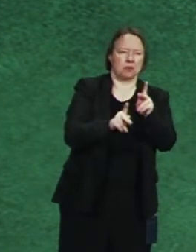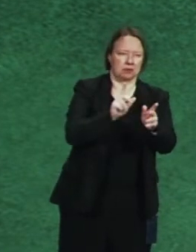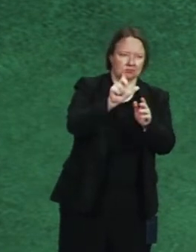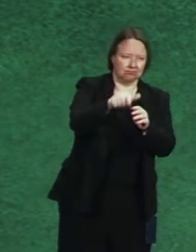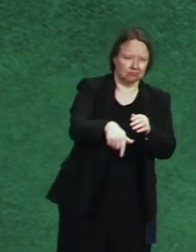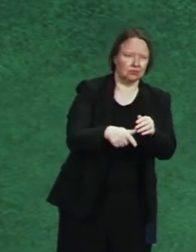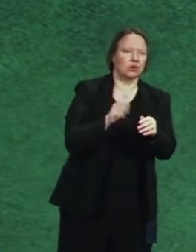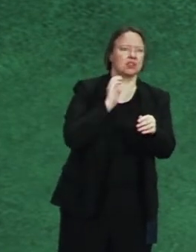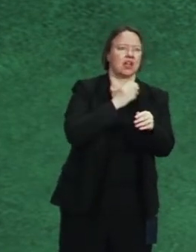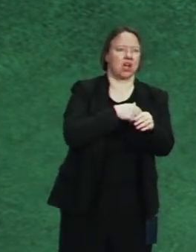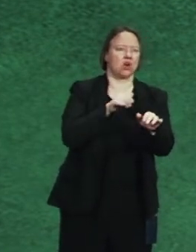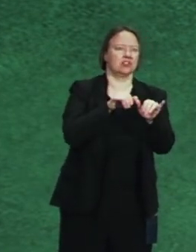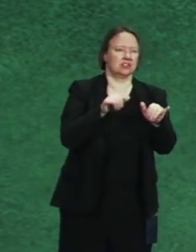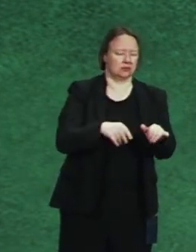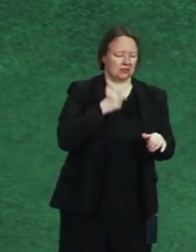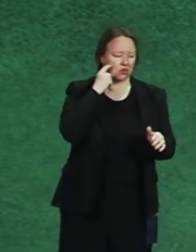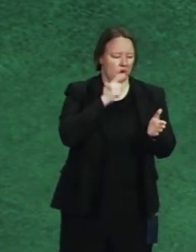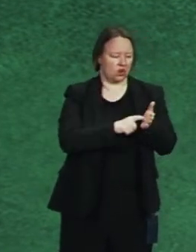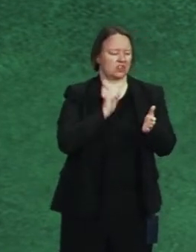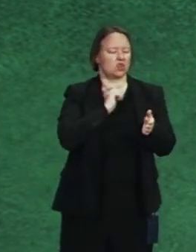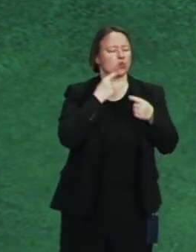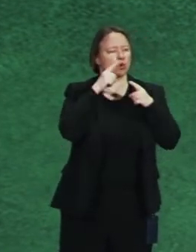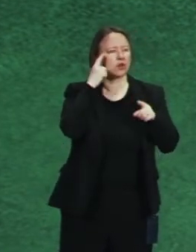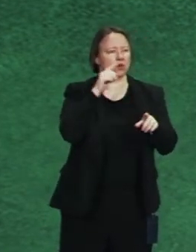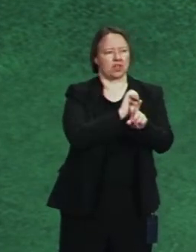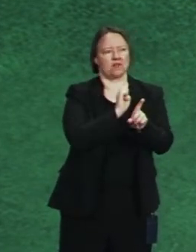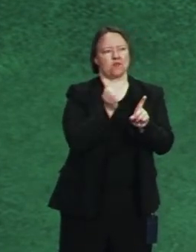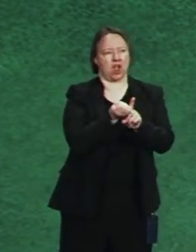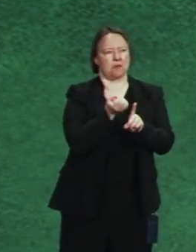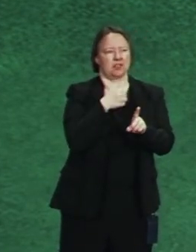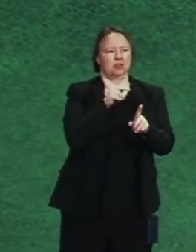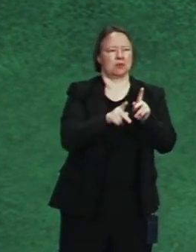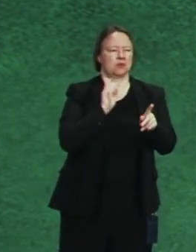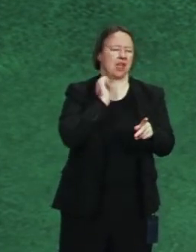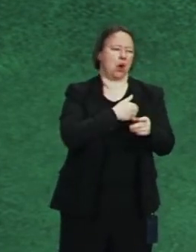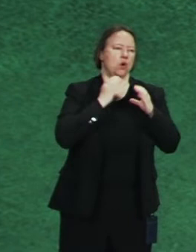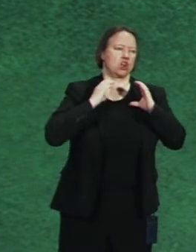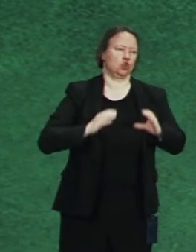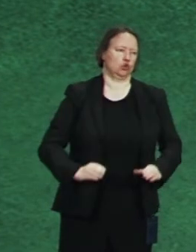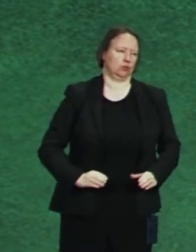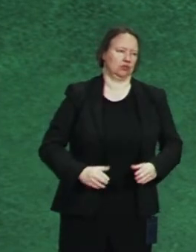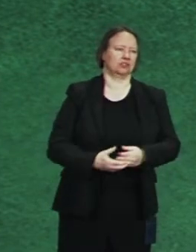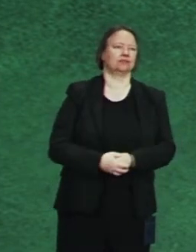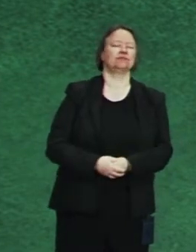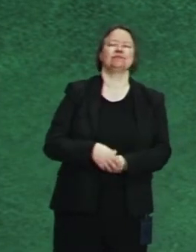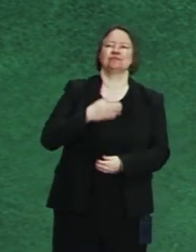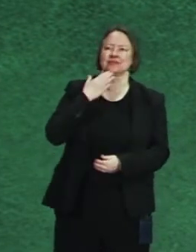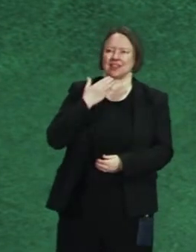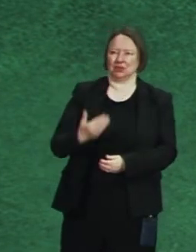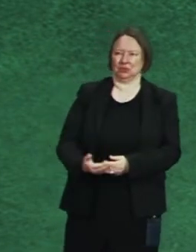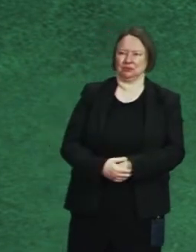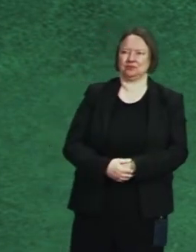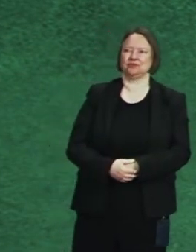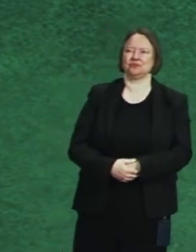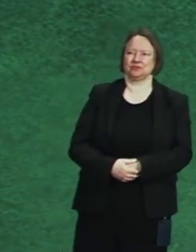it means it's working for the environment and the people that are consumers. Thank you.